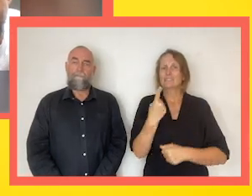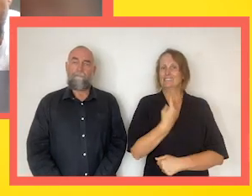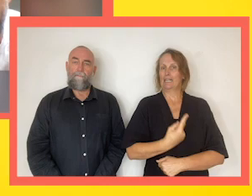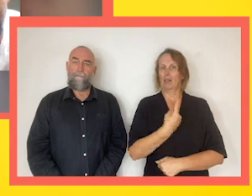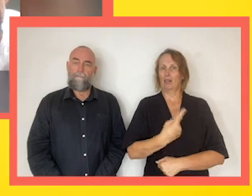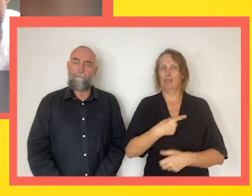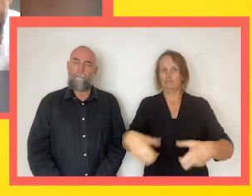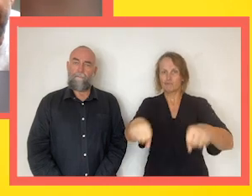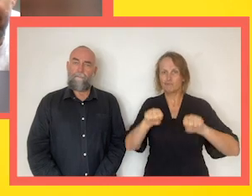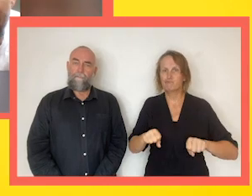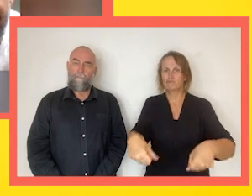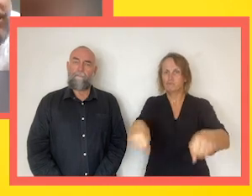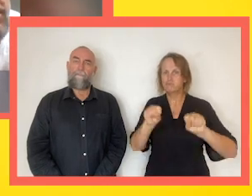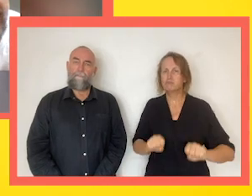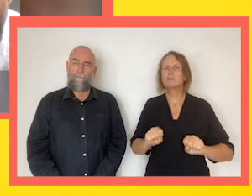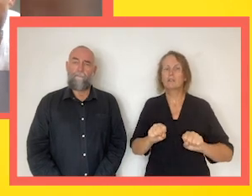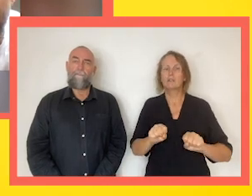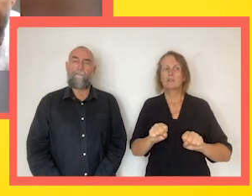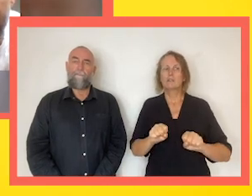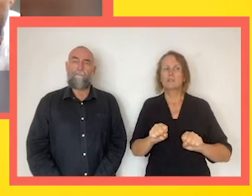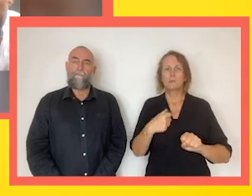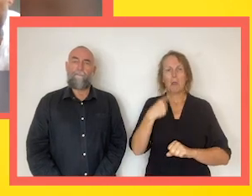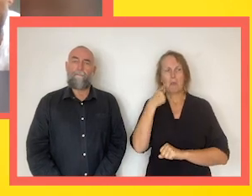scull, and on paper, like I just had this, I was like,